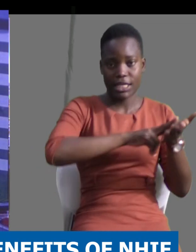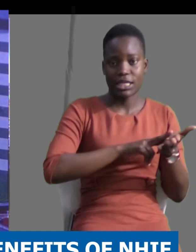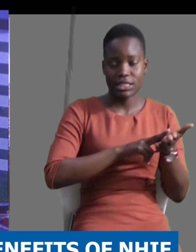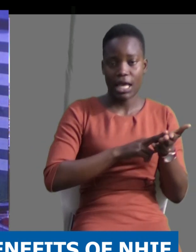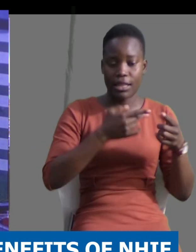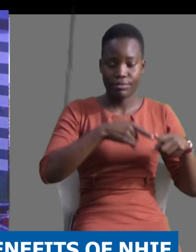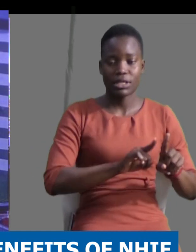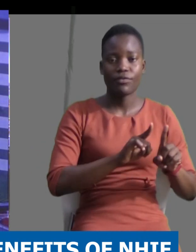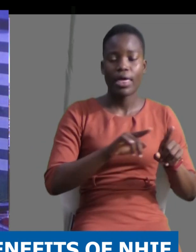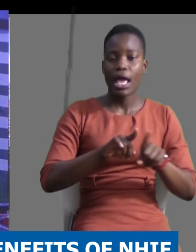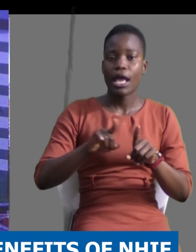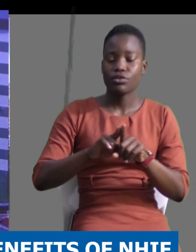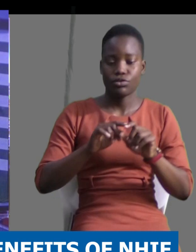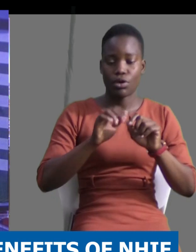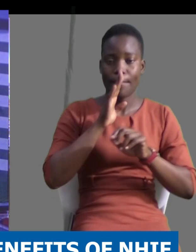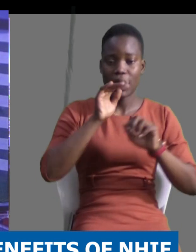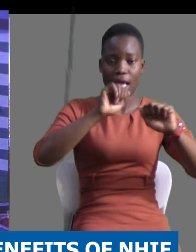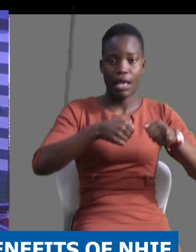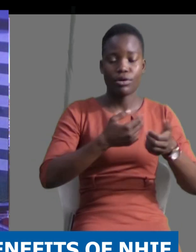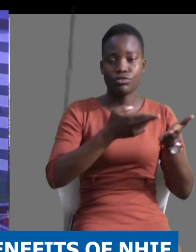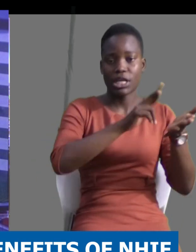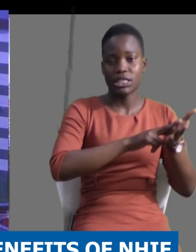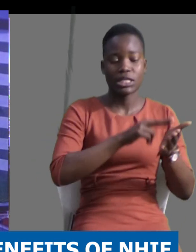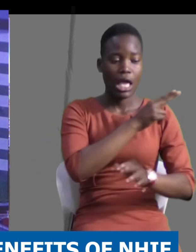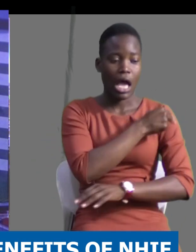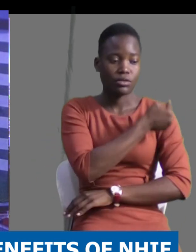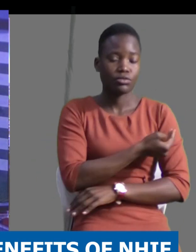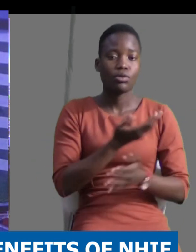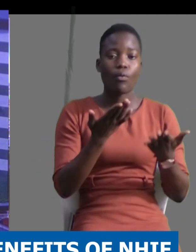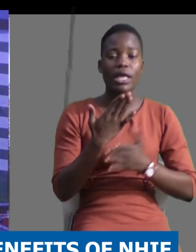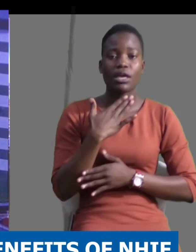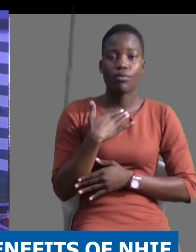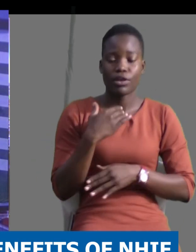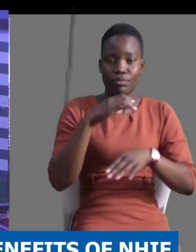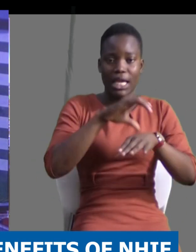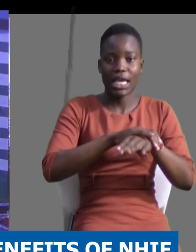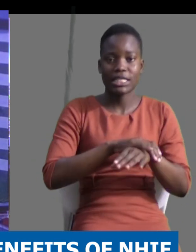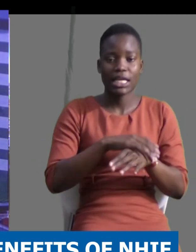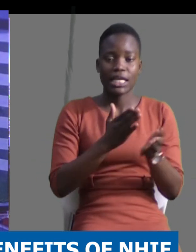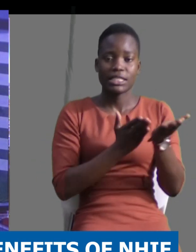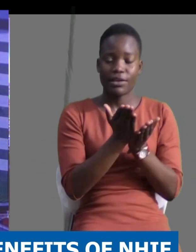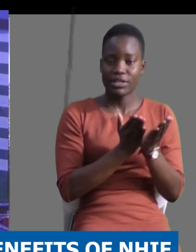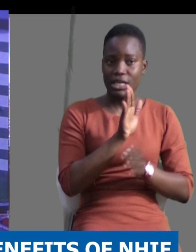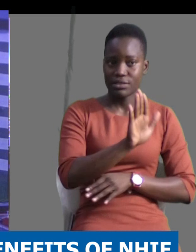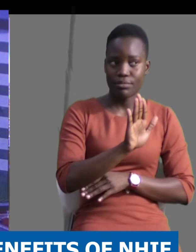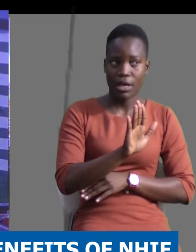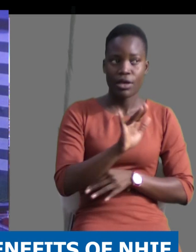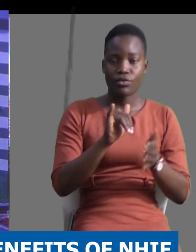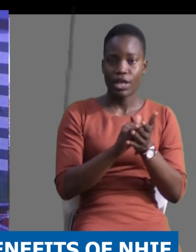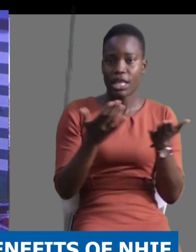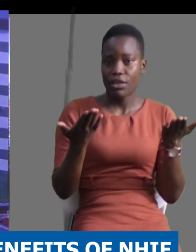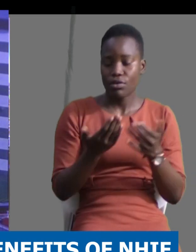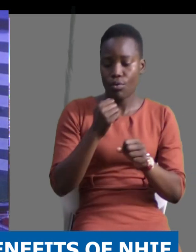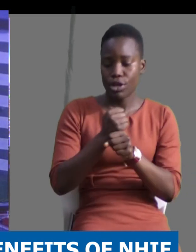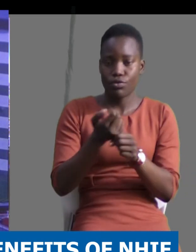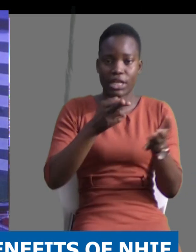*155#. They can register themselves. They can also be able to register a hospital where they would want to be getting the outpatient services.